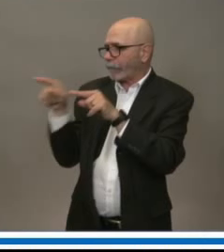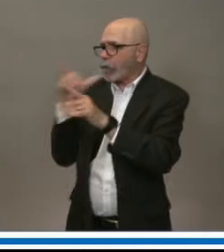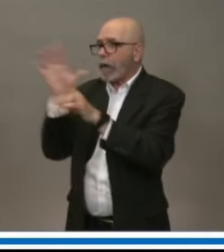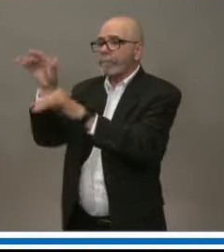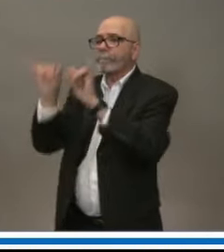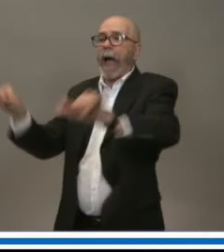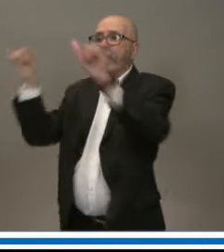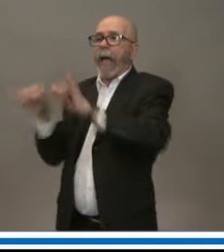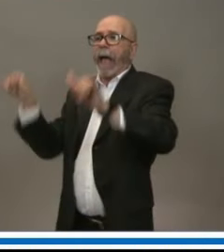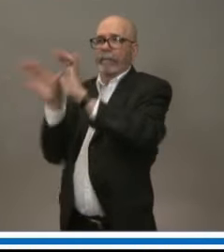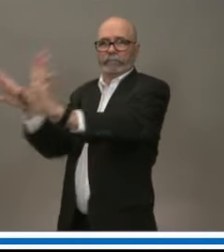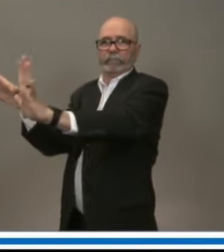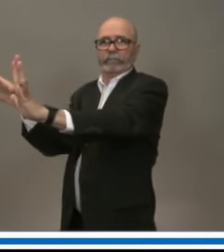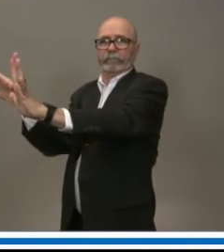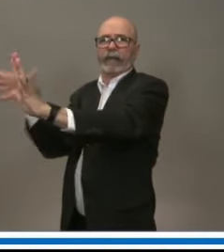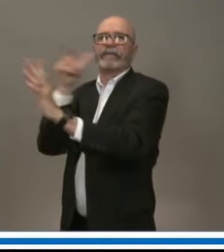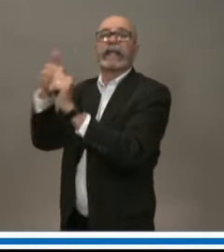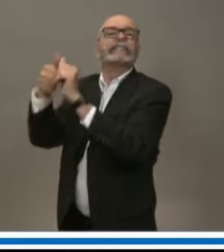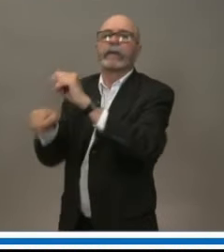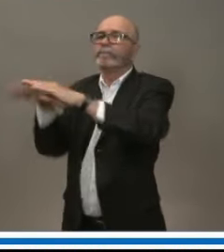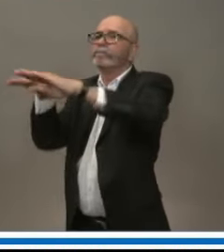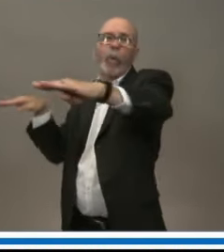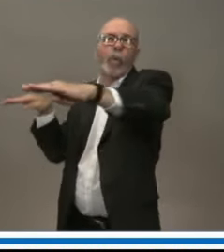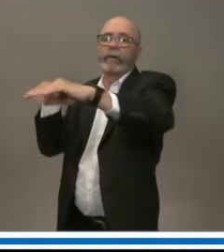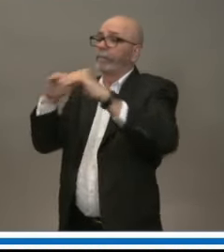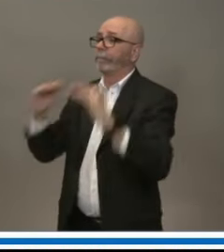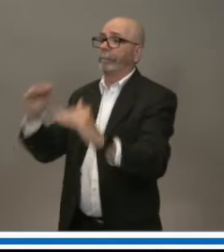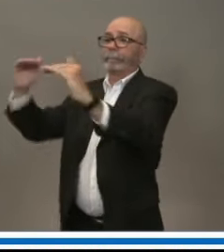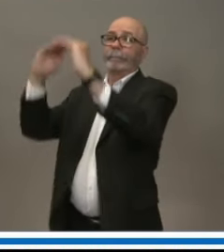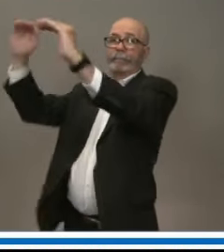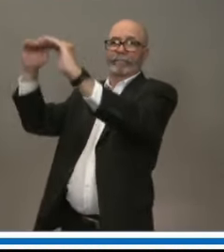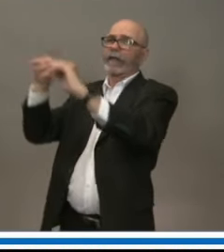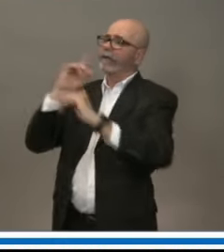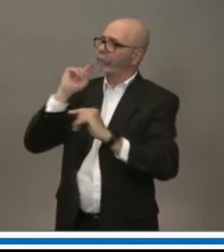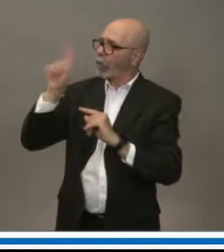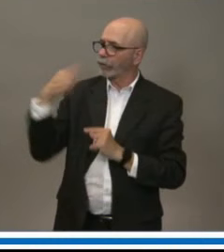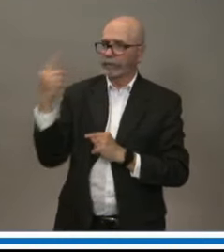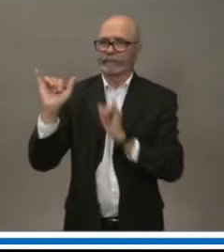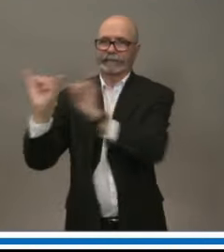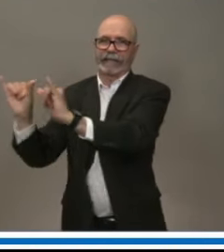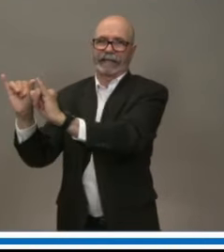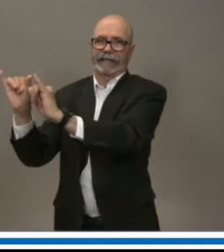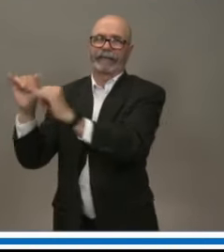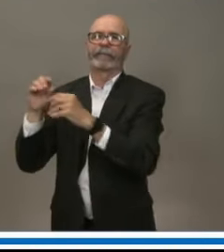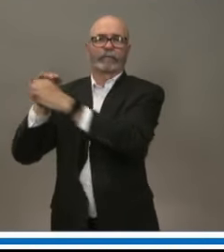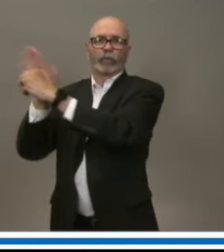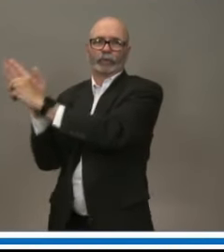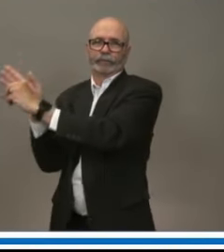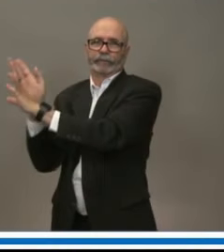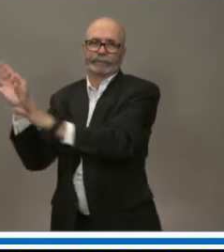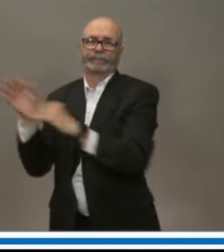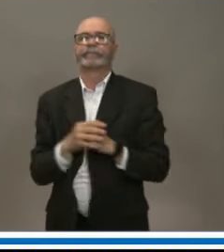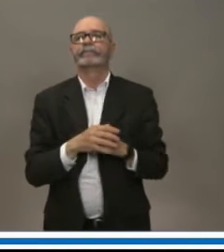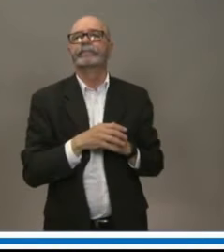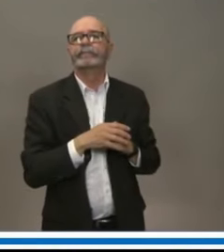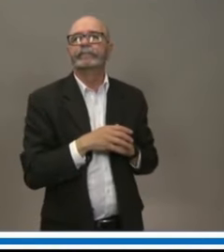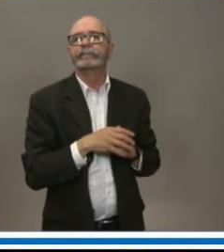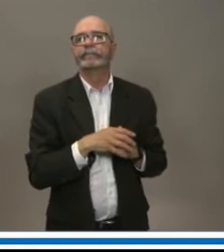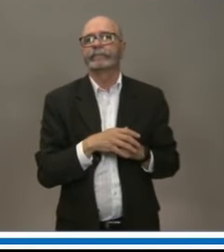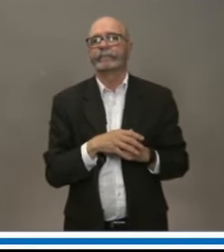within each of the floors and units that people are on. They also have created a COVID treatment unit.